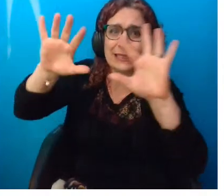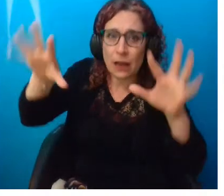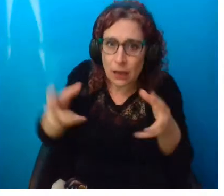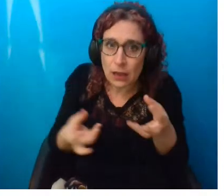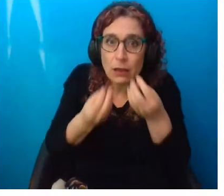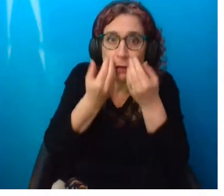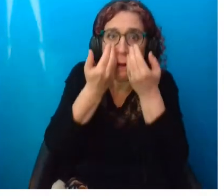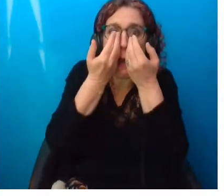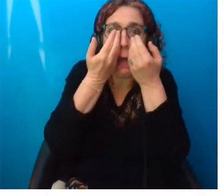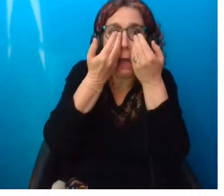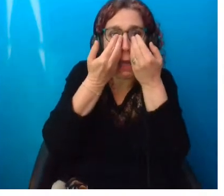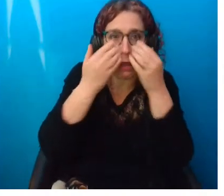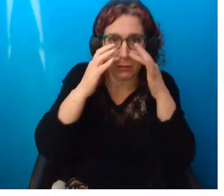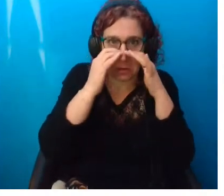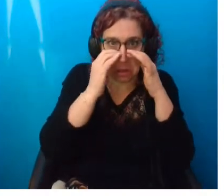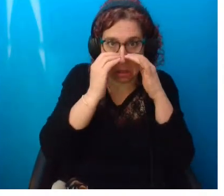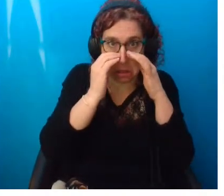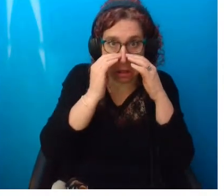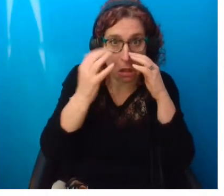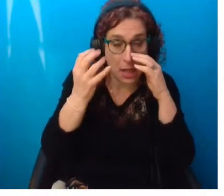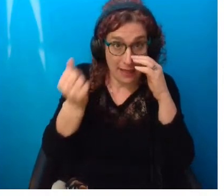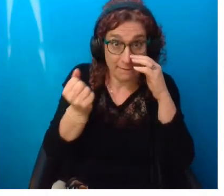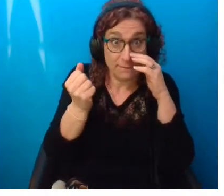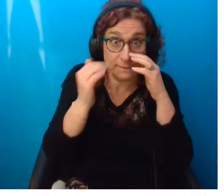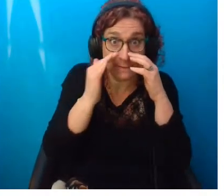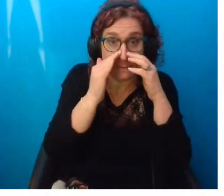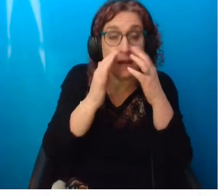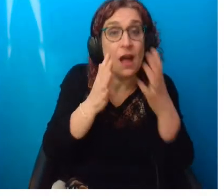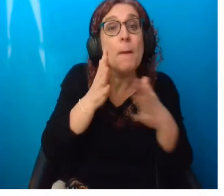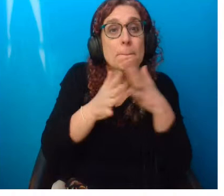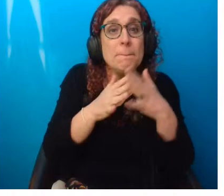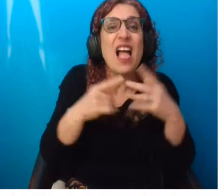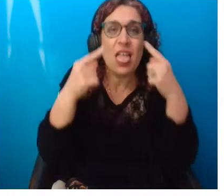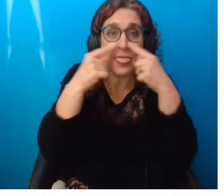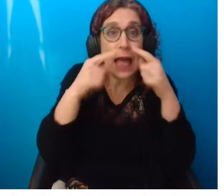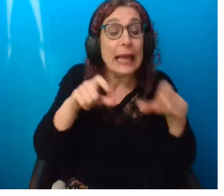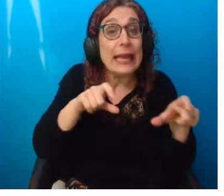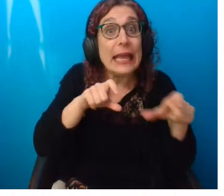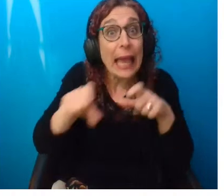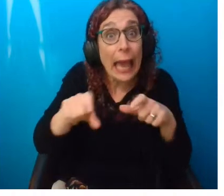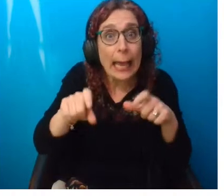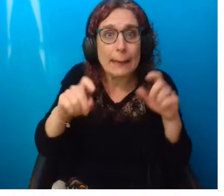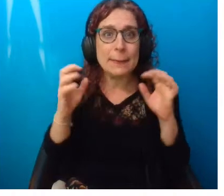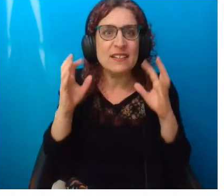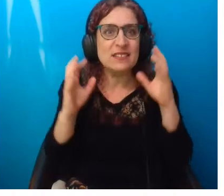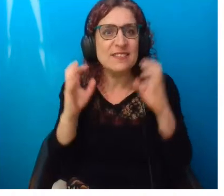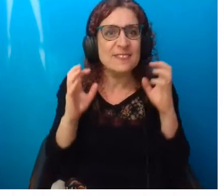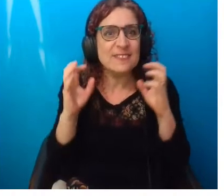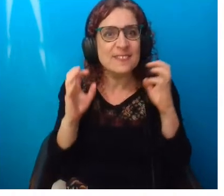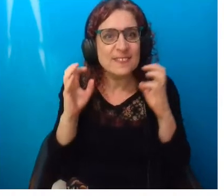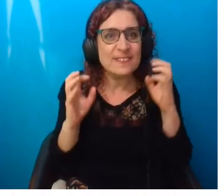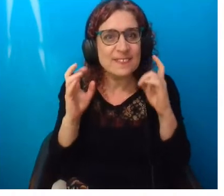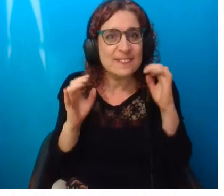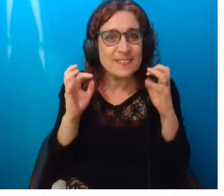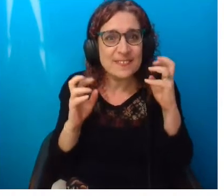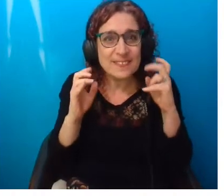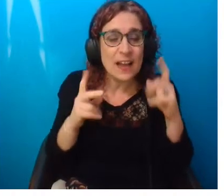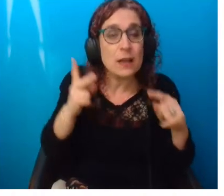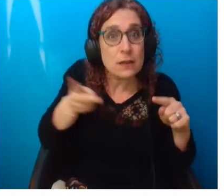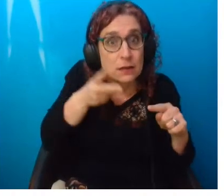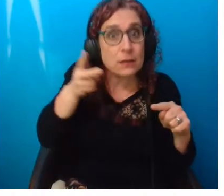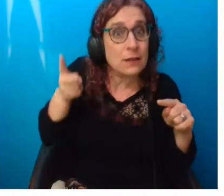your nose, they keep having their effect as an allergen. They keep triggering the allergic